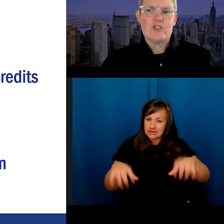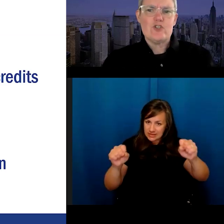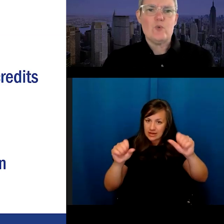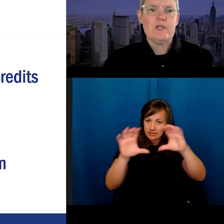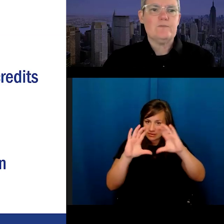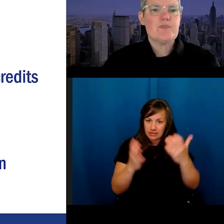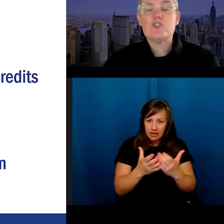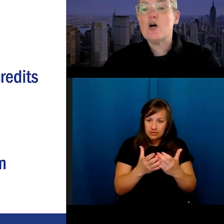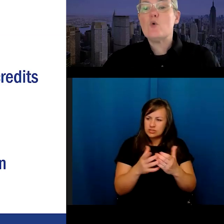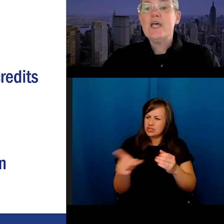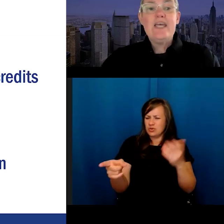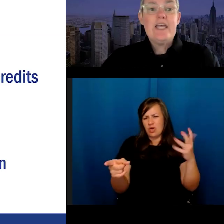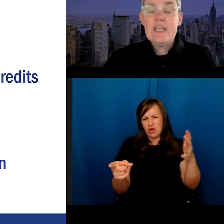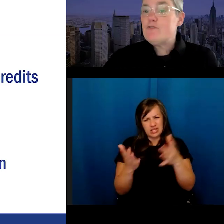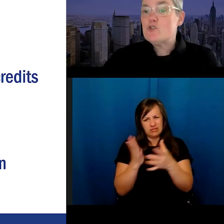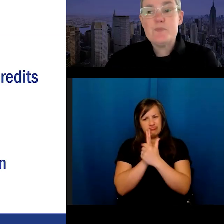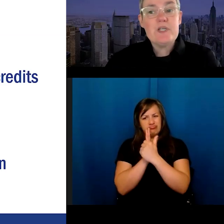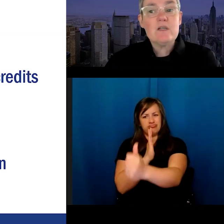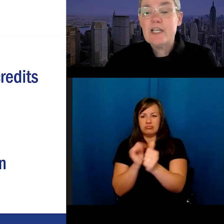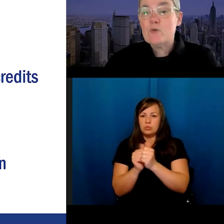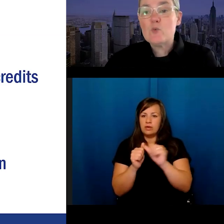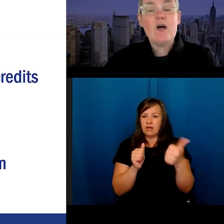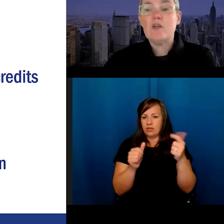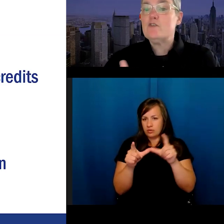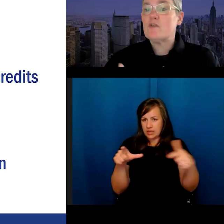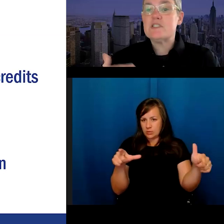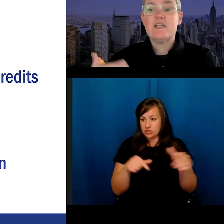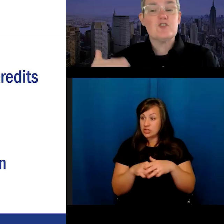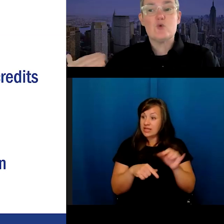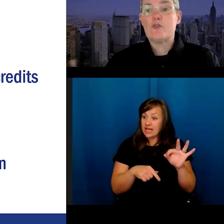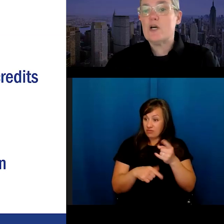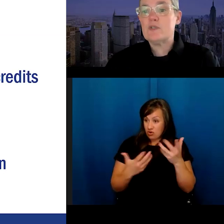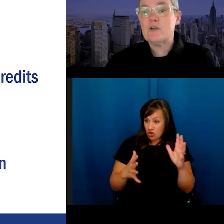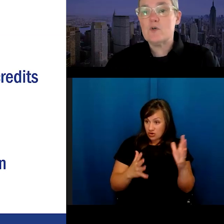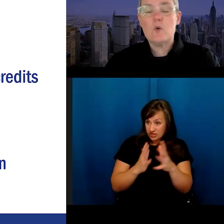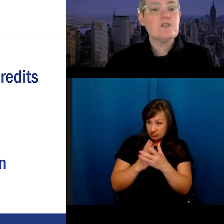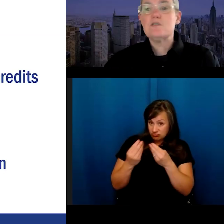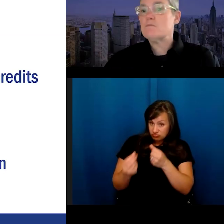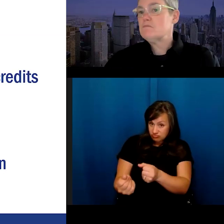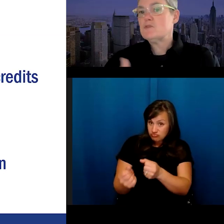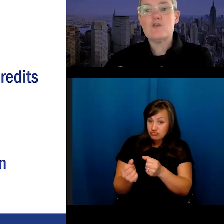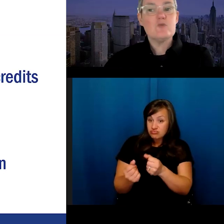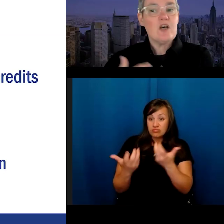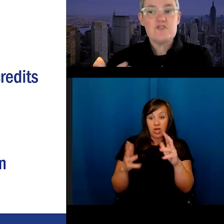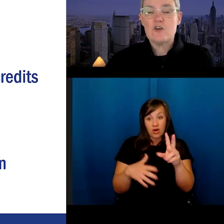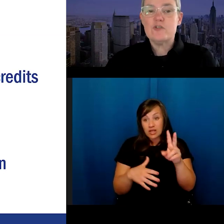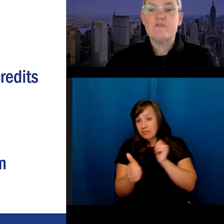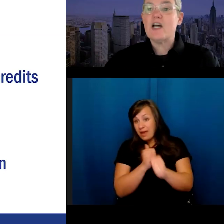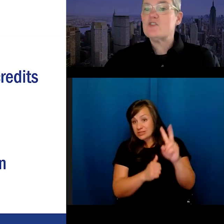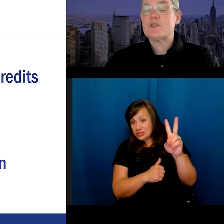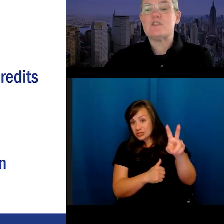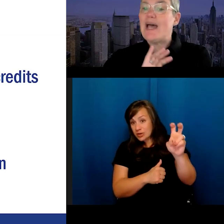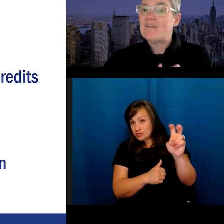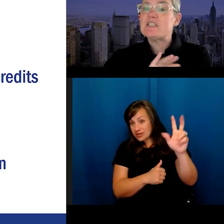second language too well. So if you speak a language well and you've only taken 200 or 300 level courses, talk to us, talk